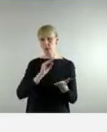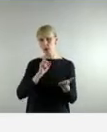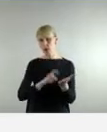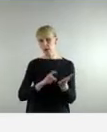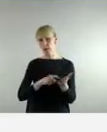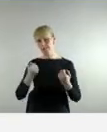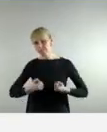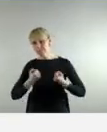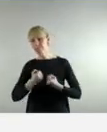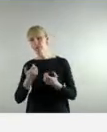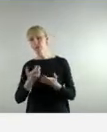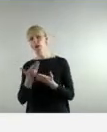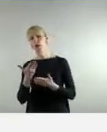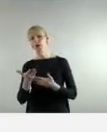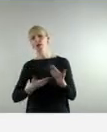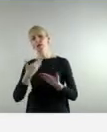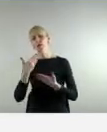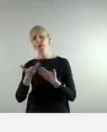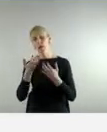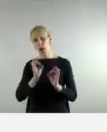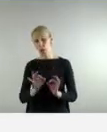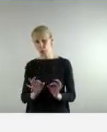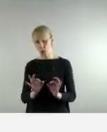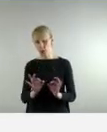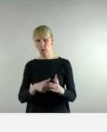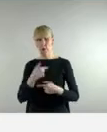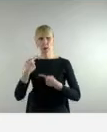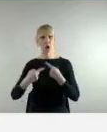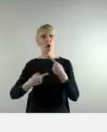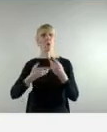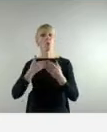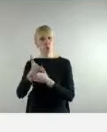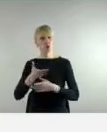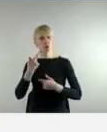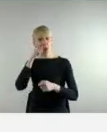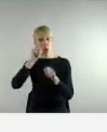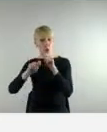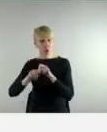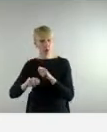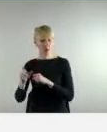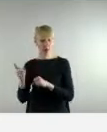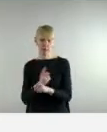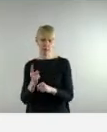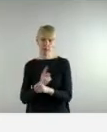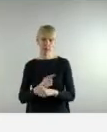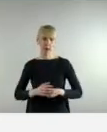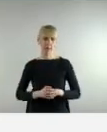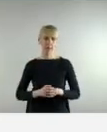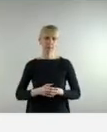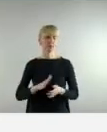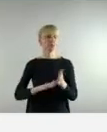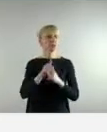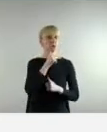everyday events should the community area or services, they should deal with that. But when unwanted